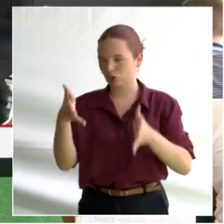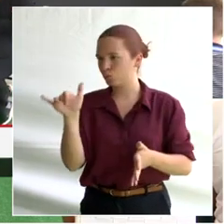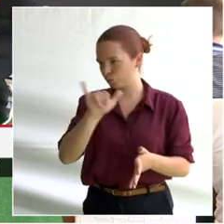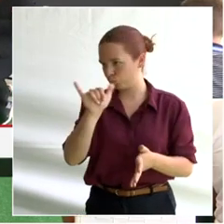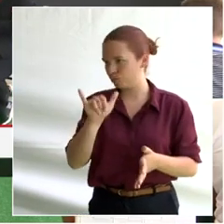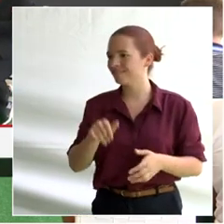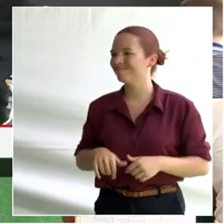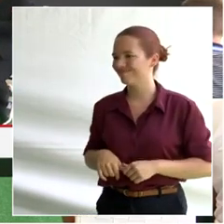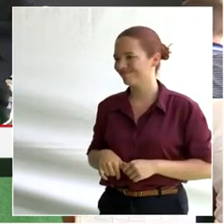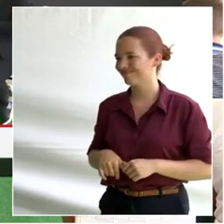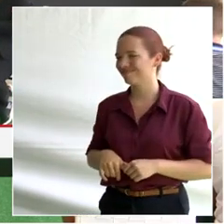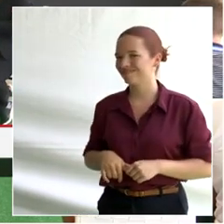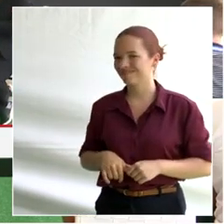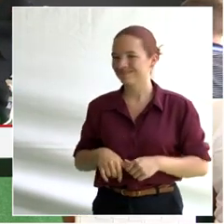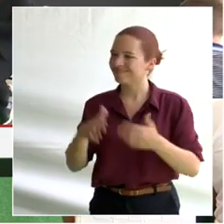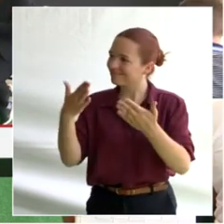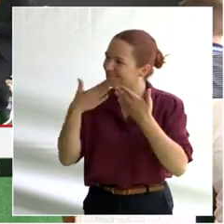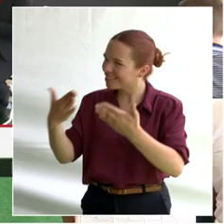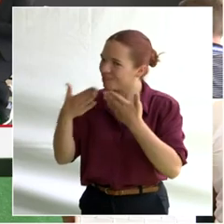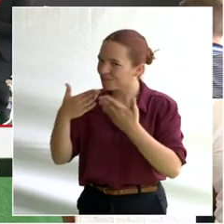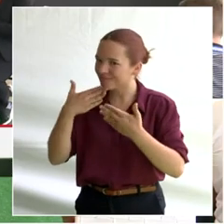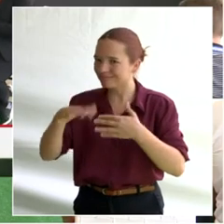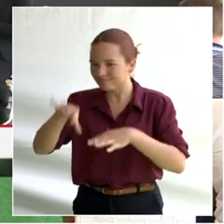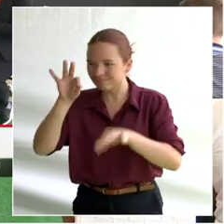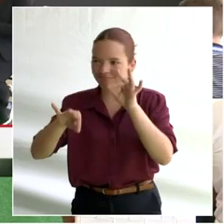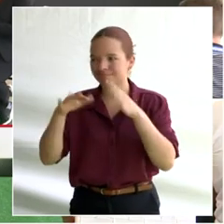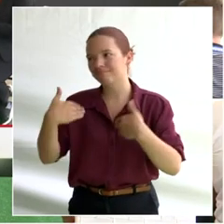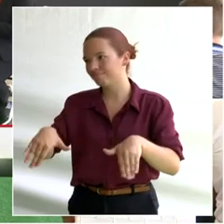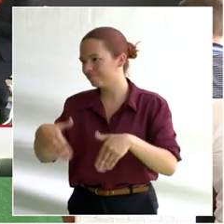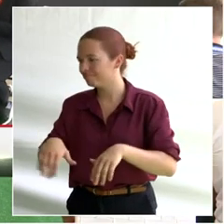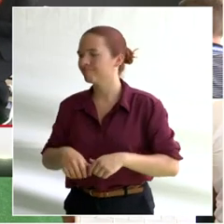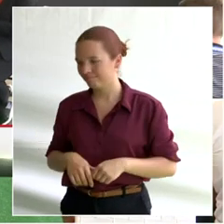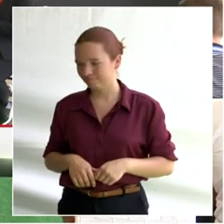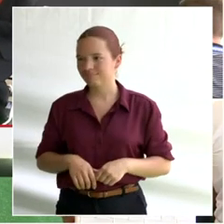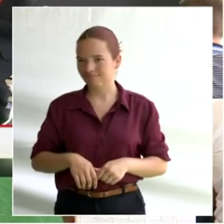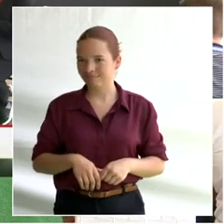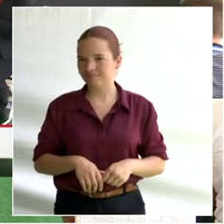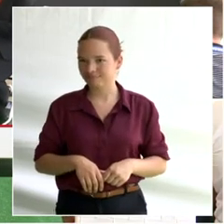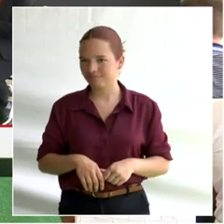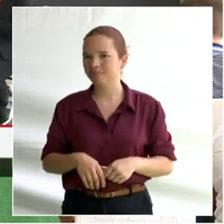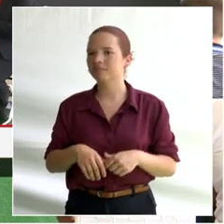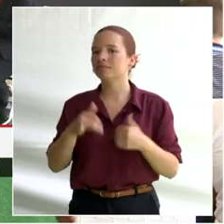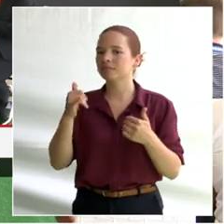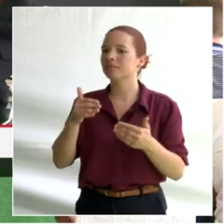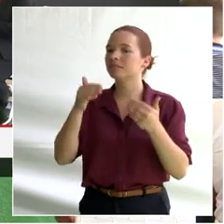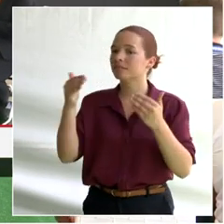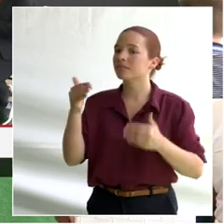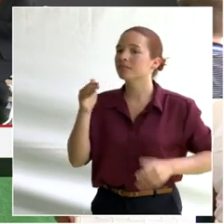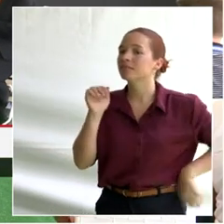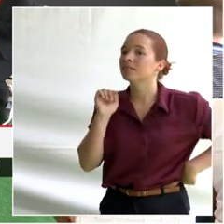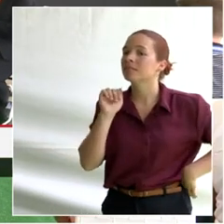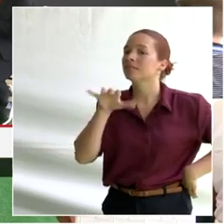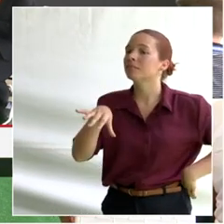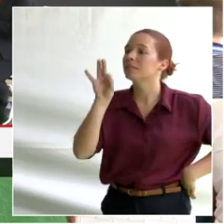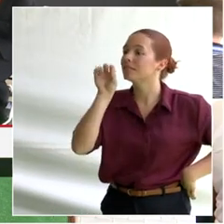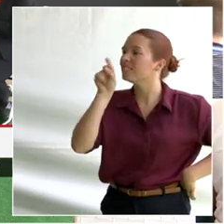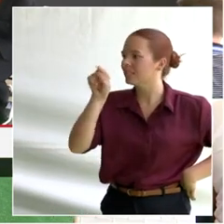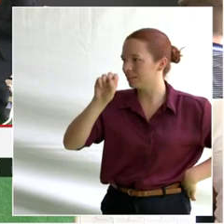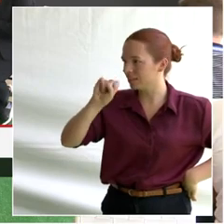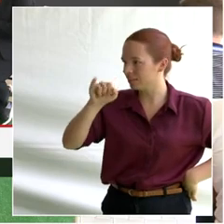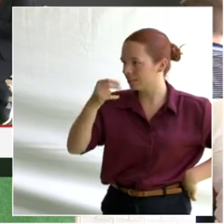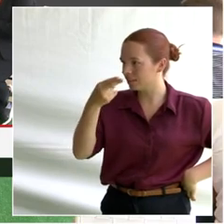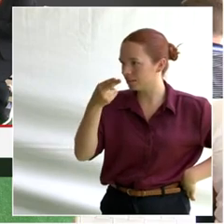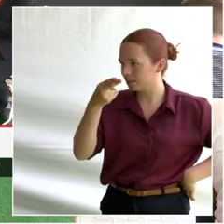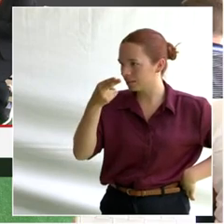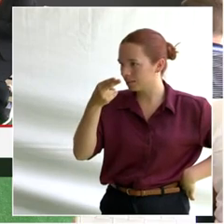Mark will have to tell me how that's populating. KJ Singh, also from Kim Crawford. KJ Singh, are you ready to go? Hi, welcome, sir. Thank